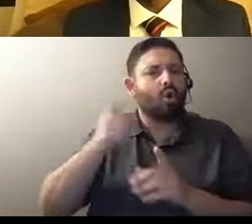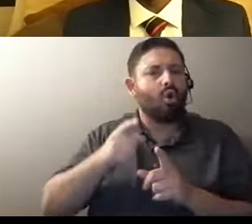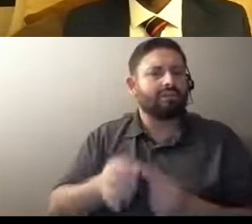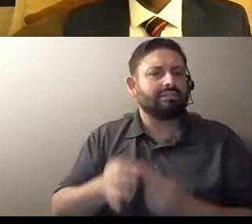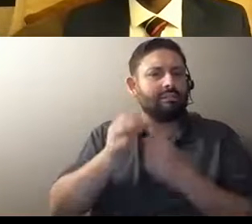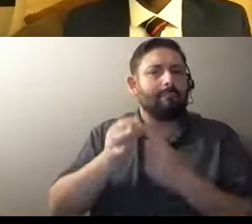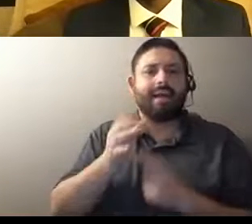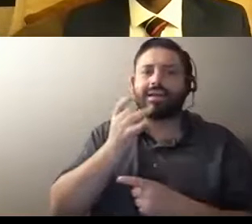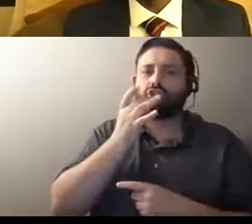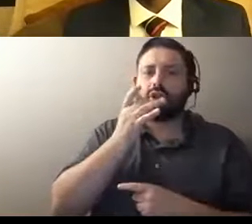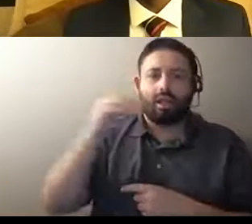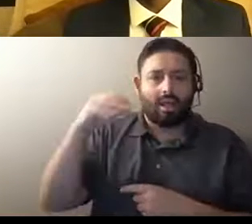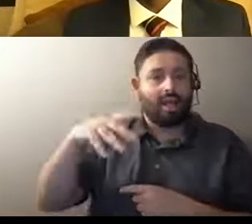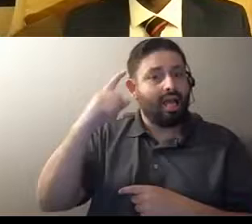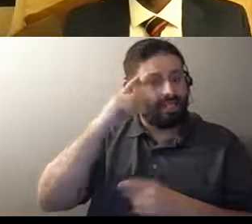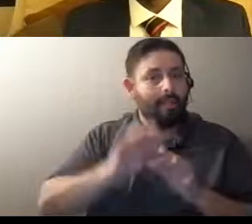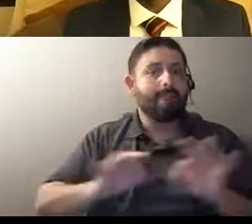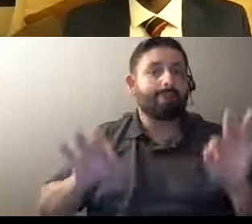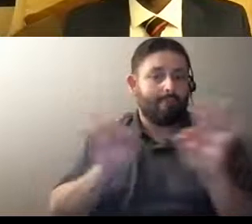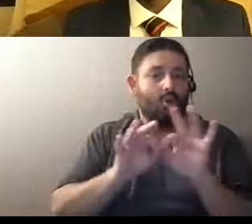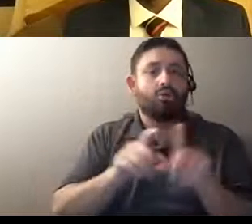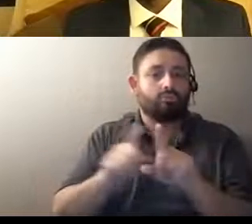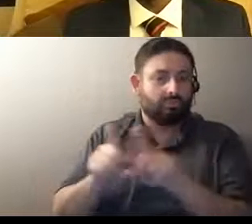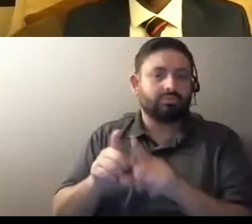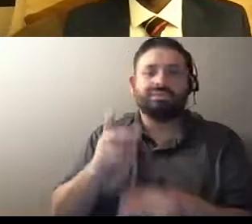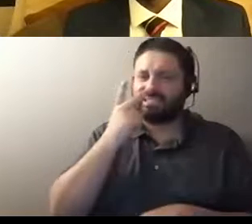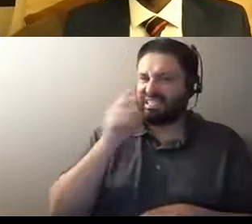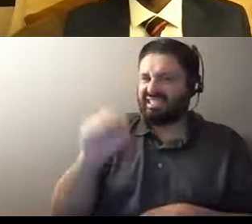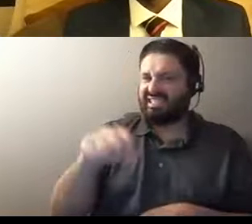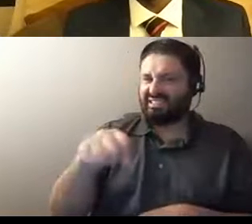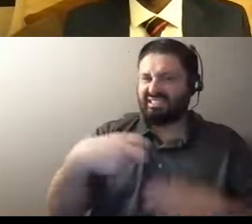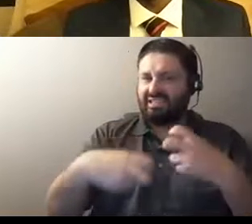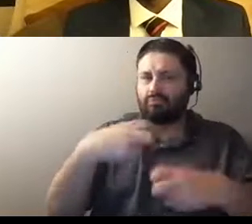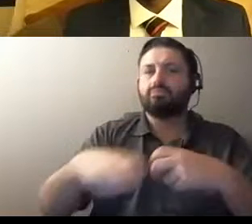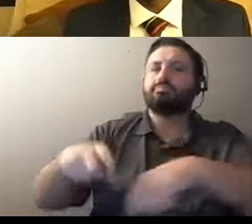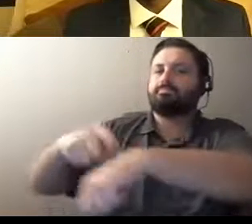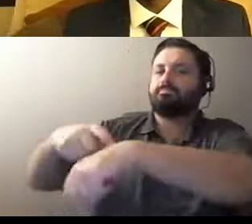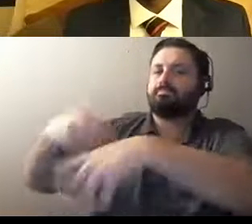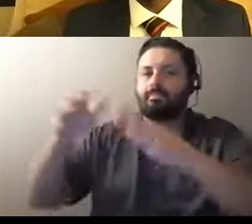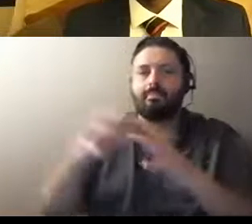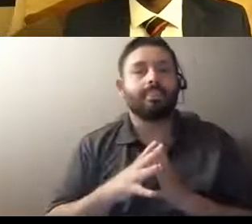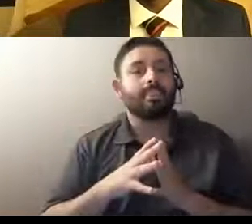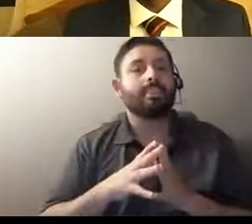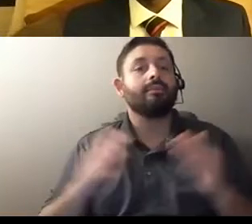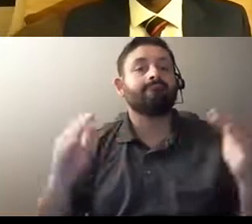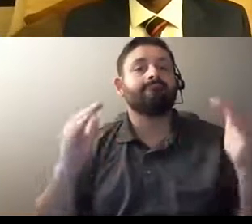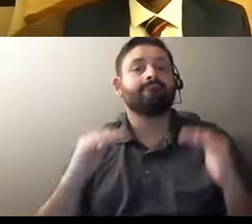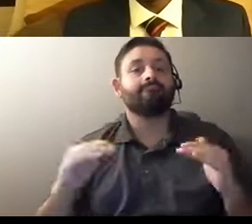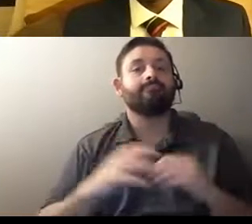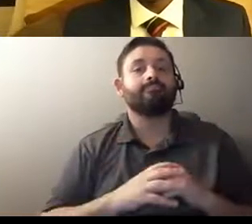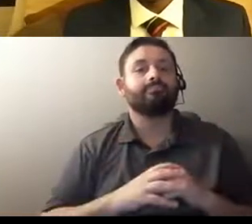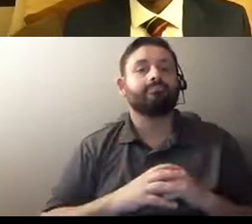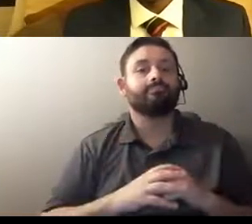think is very important as well. But yes, I see it as being an issue, and I would like to address it. And the next one